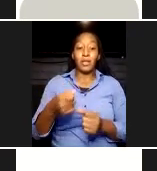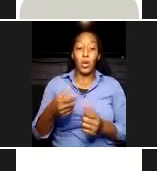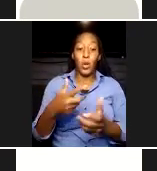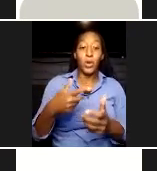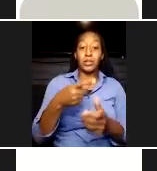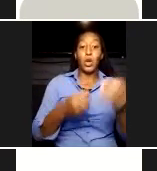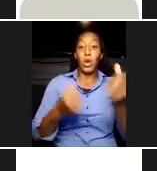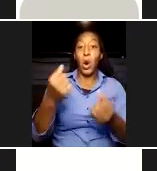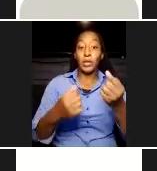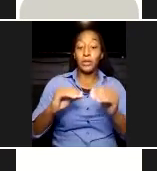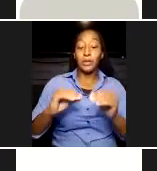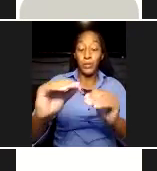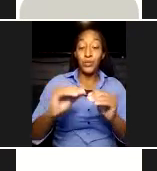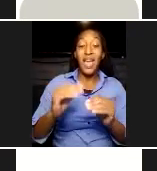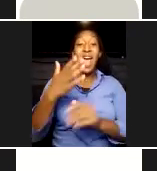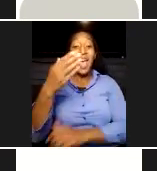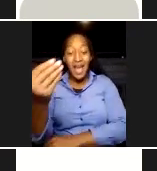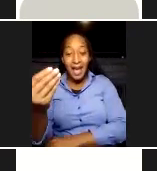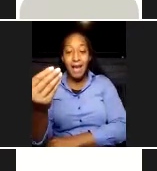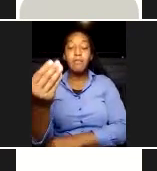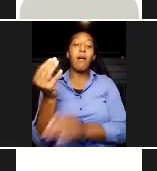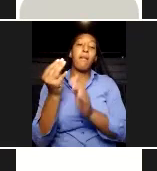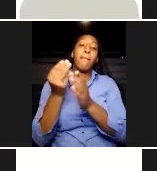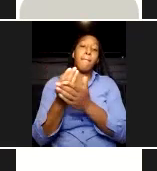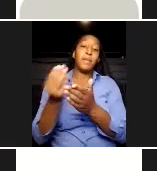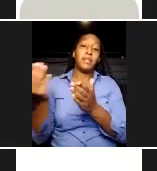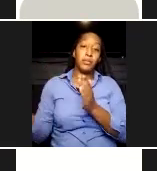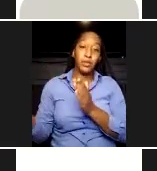any questions about this particular bonus?